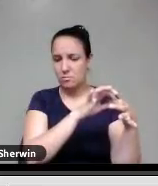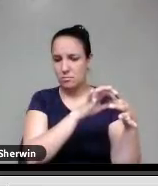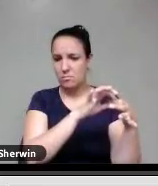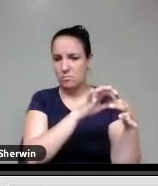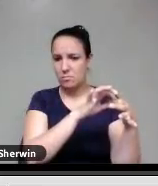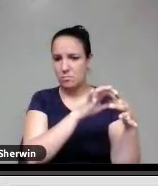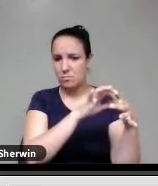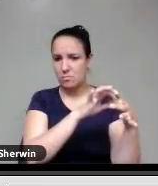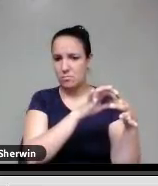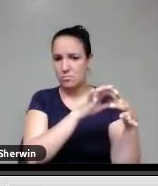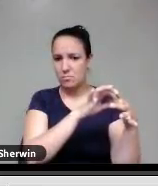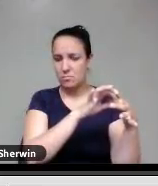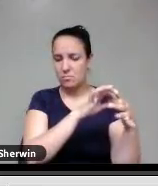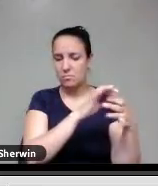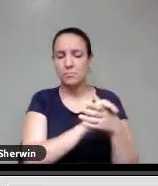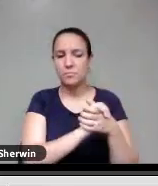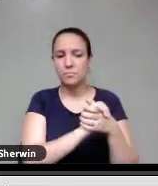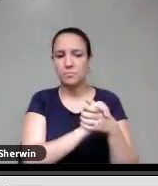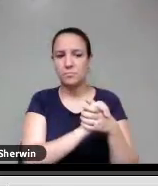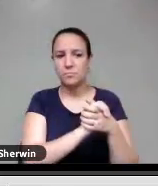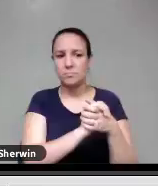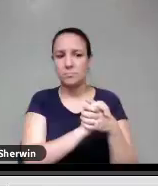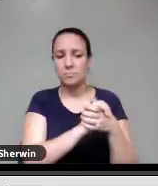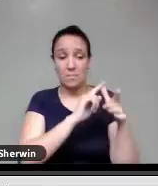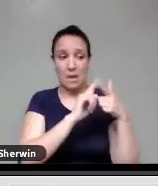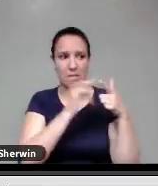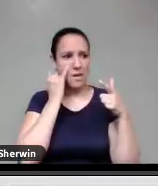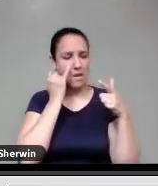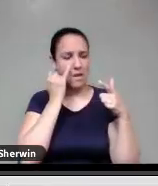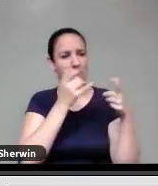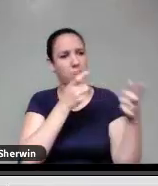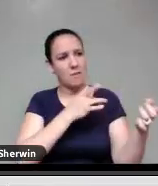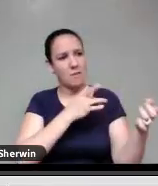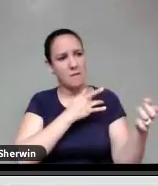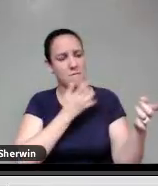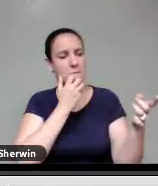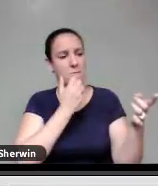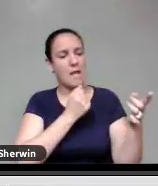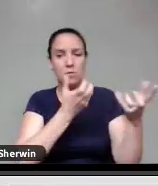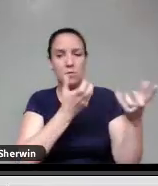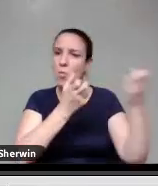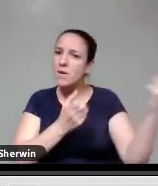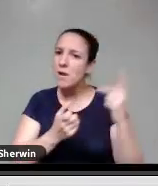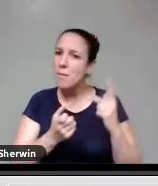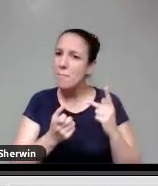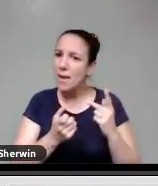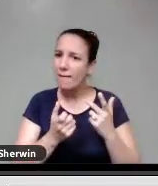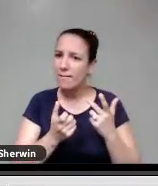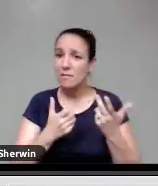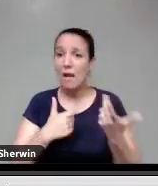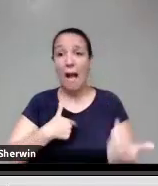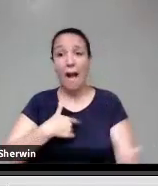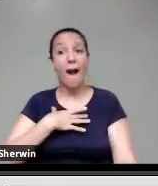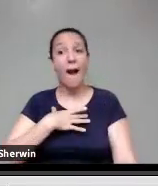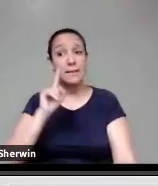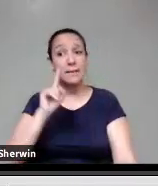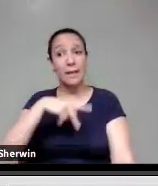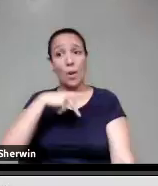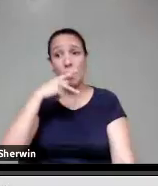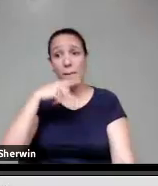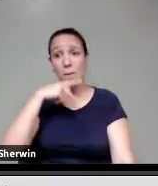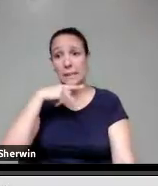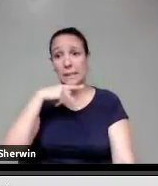also get the fact that they want to come back because they do feel valued. I like going to Publix. I think they have exceptionally good customer